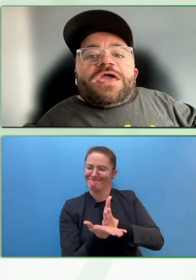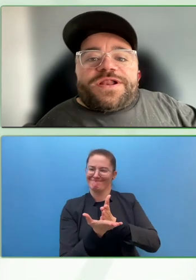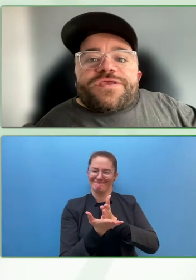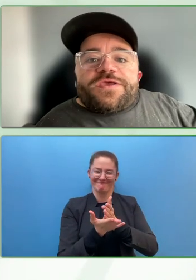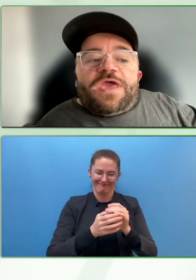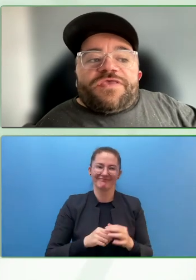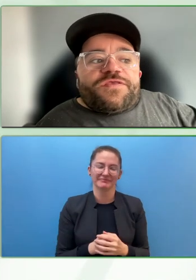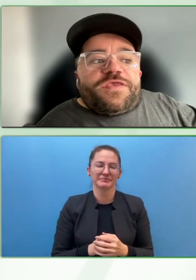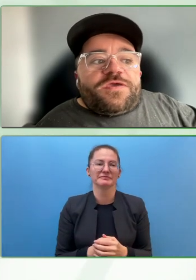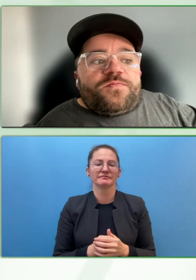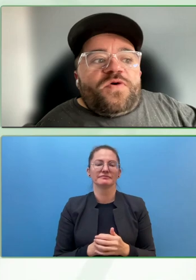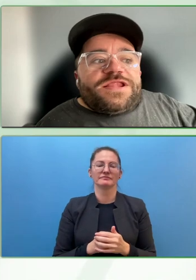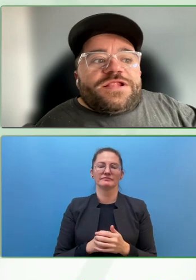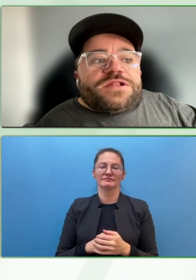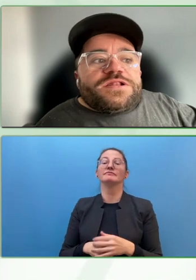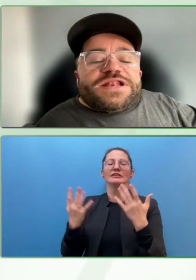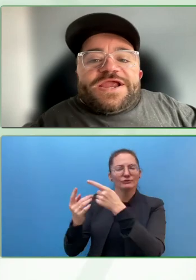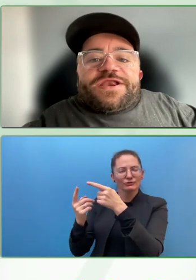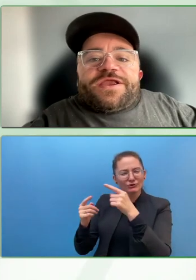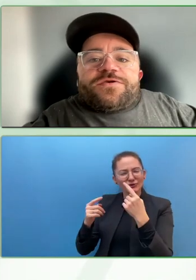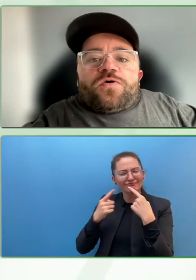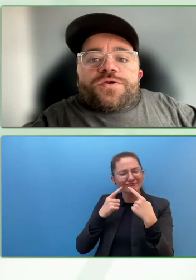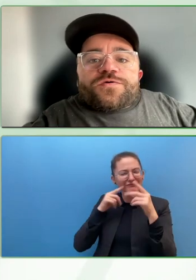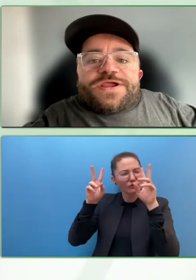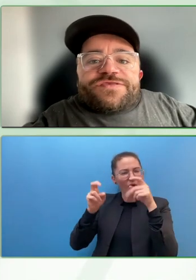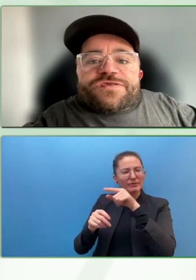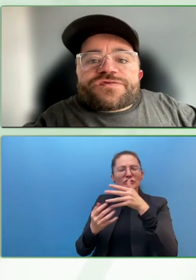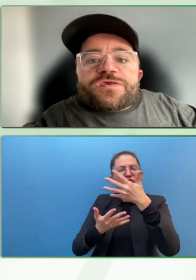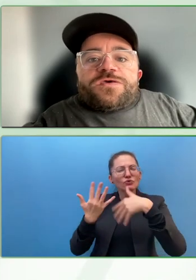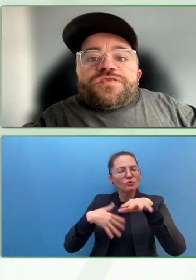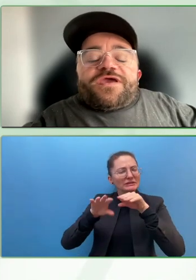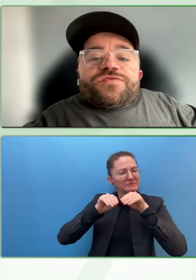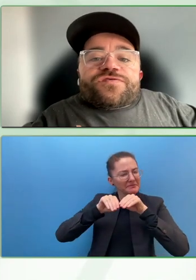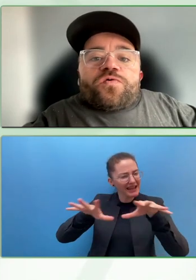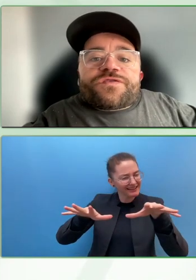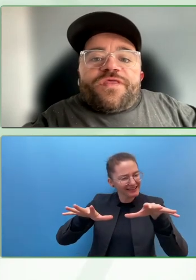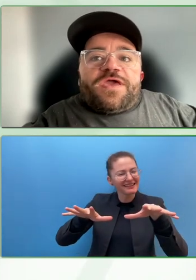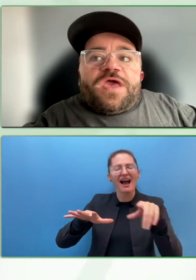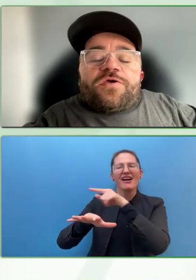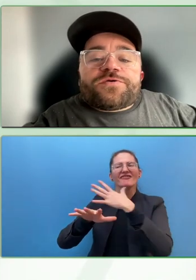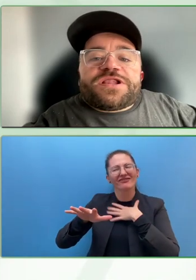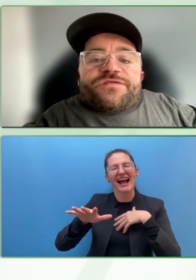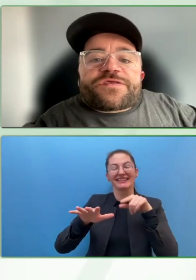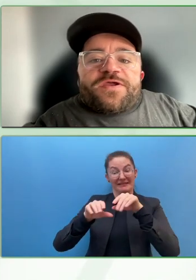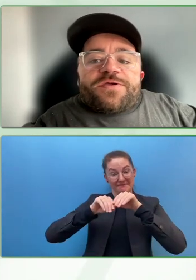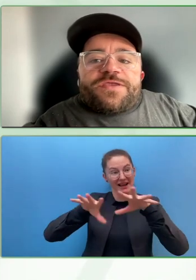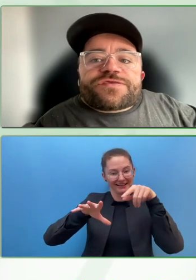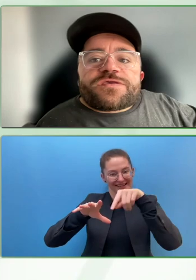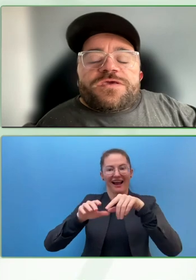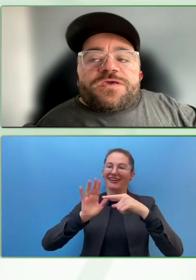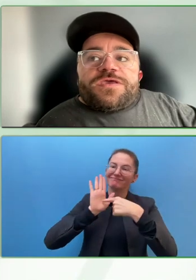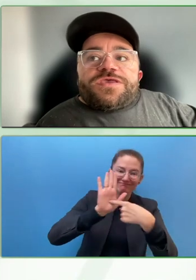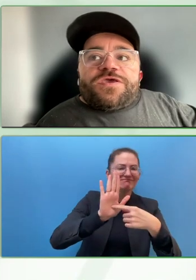I really do. I think that by leaning in on creators that can talk to their own lived